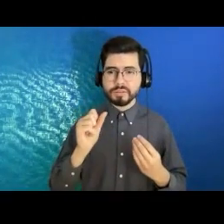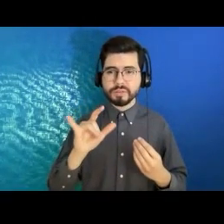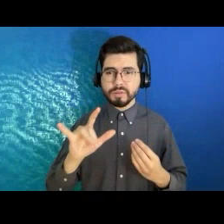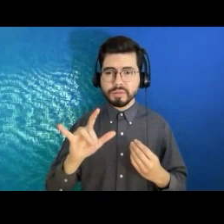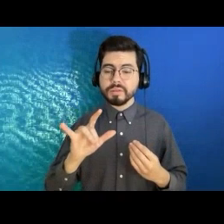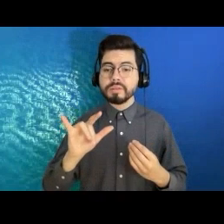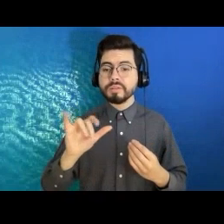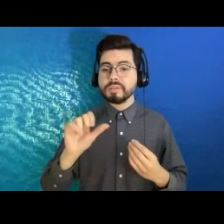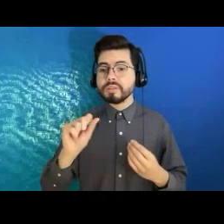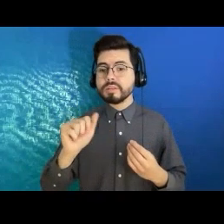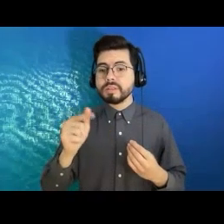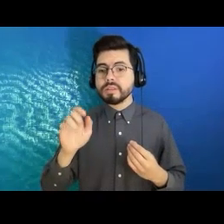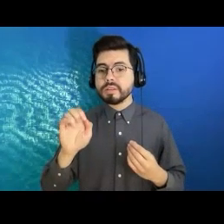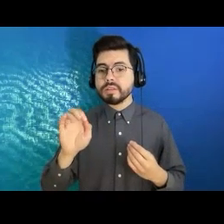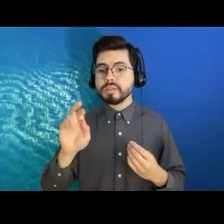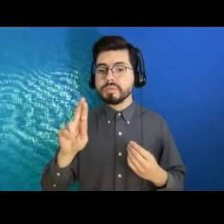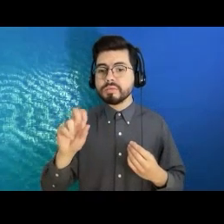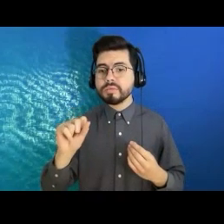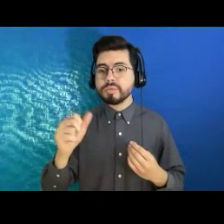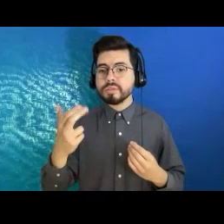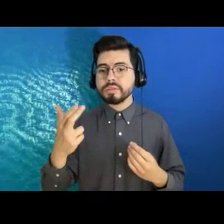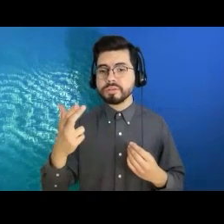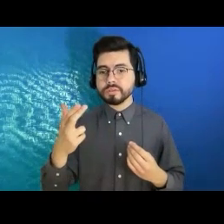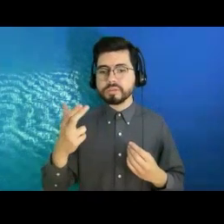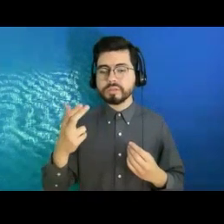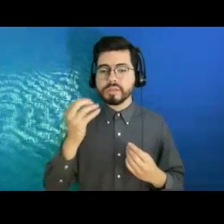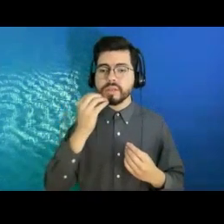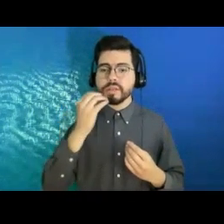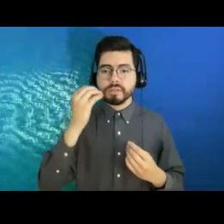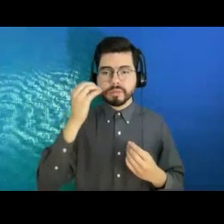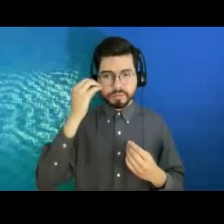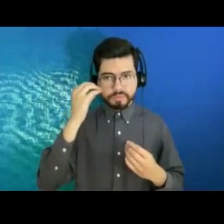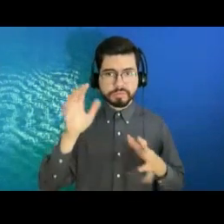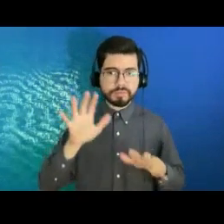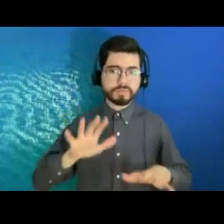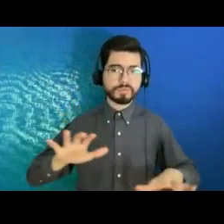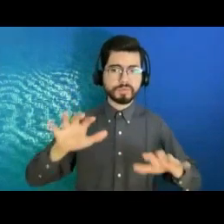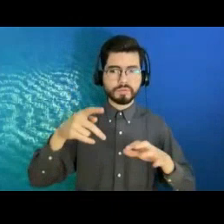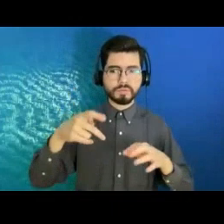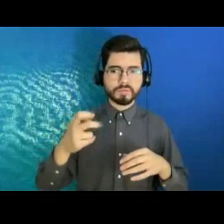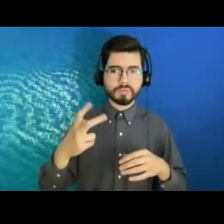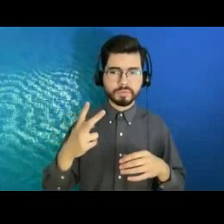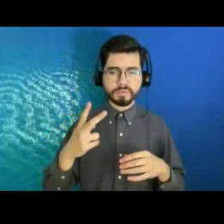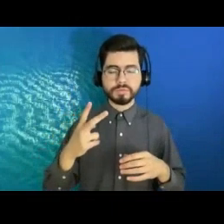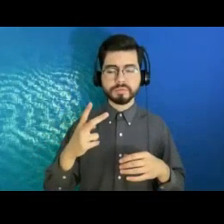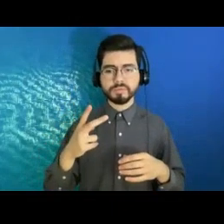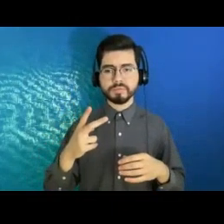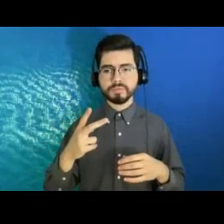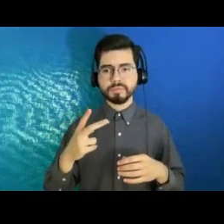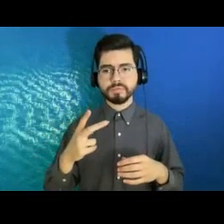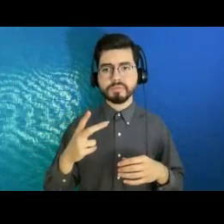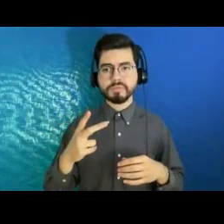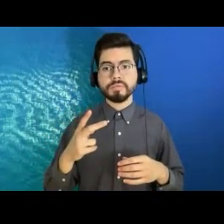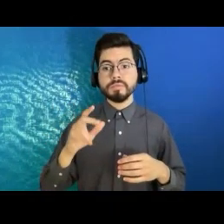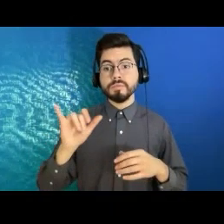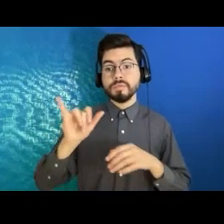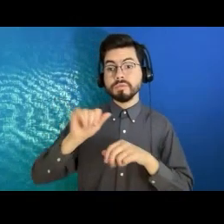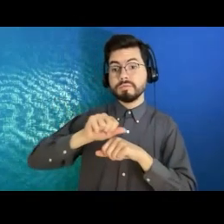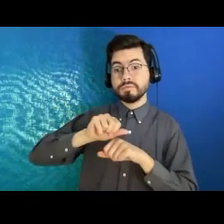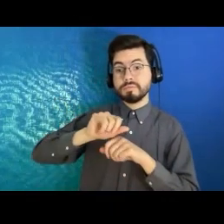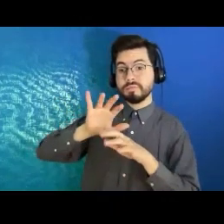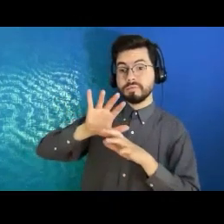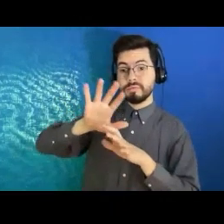that you see all over the park. And then kind of these high elevation areas that have a really short growing season.